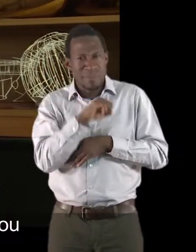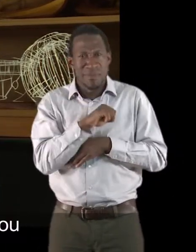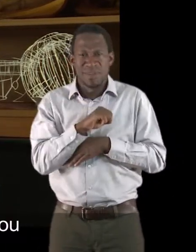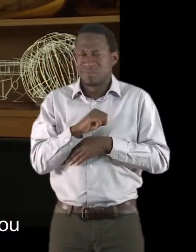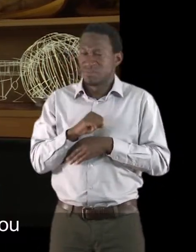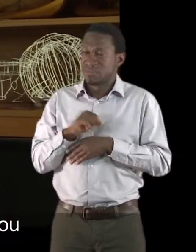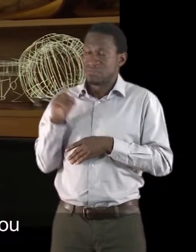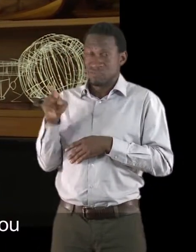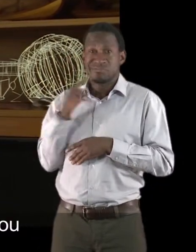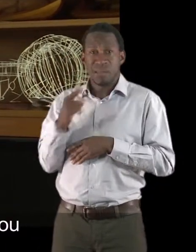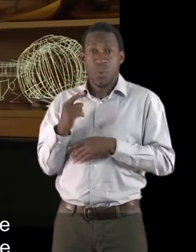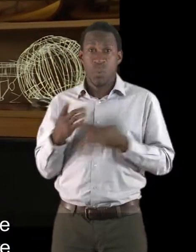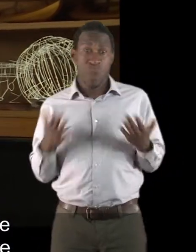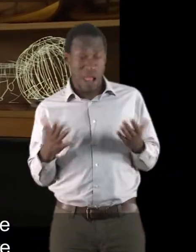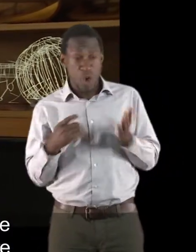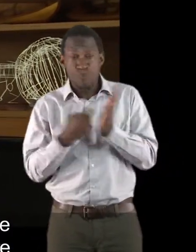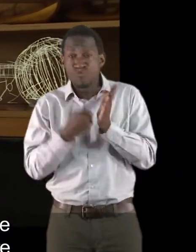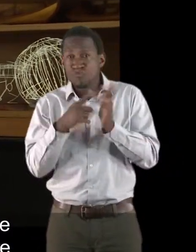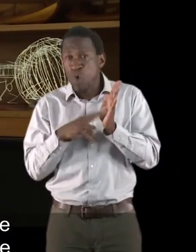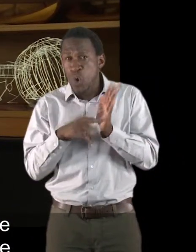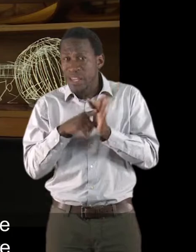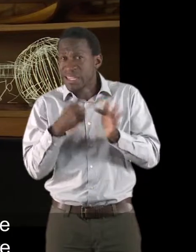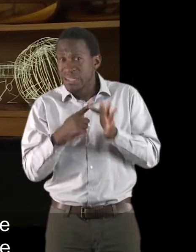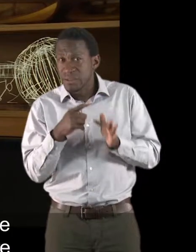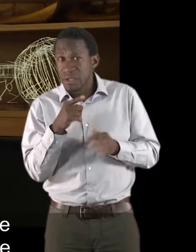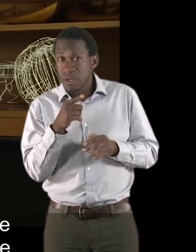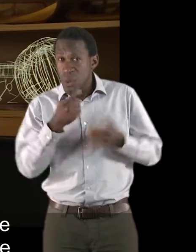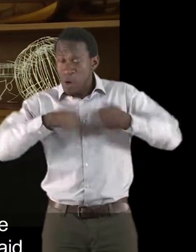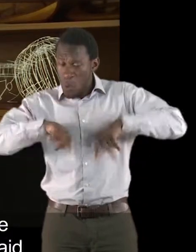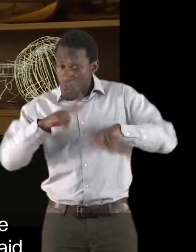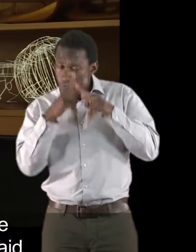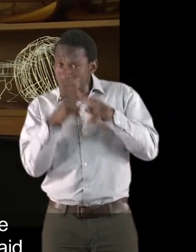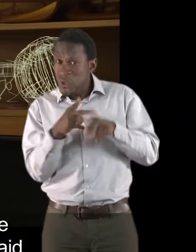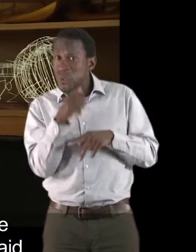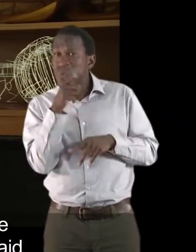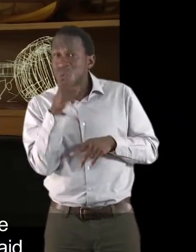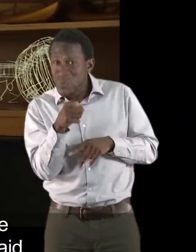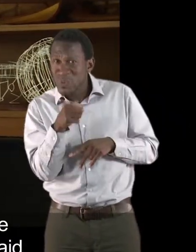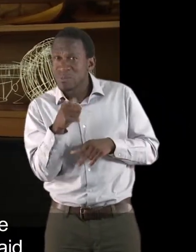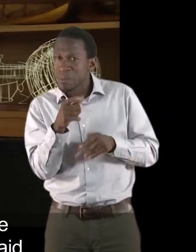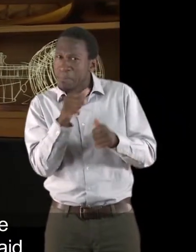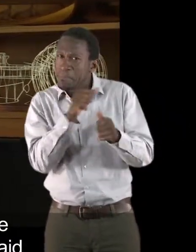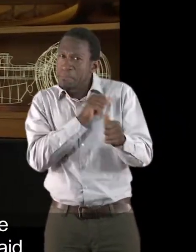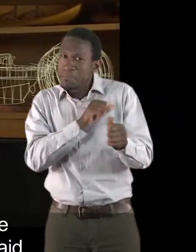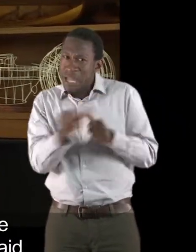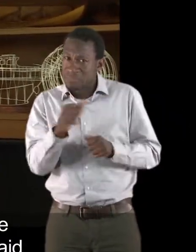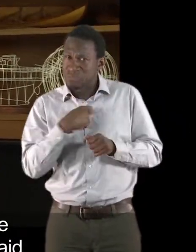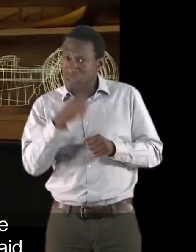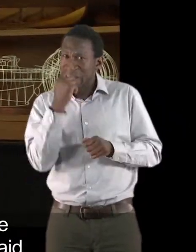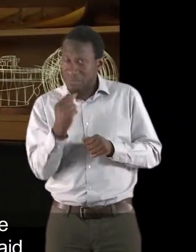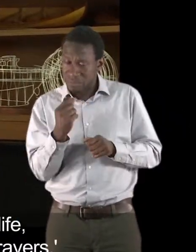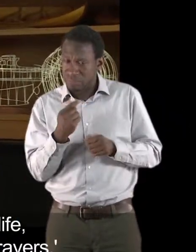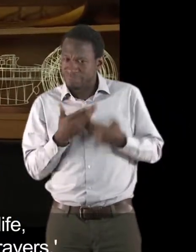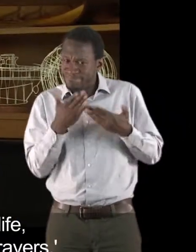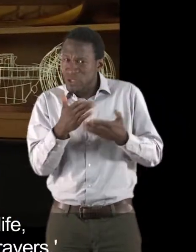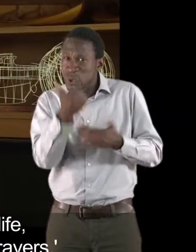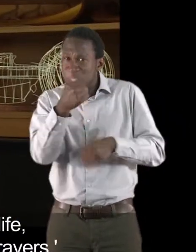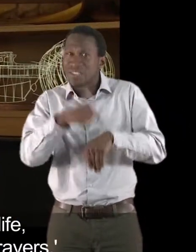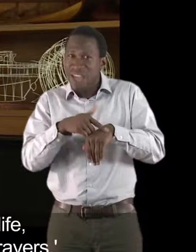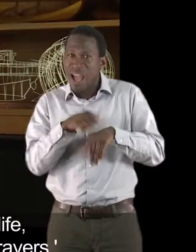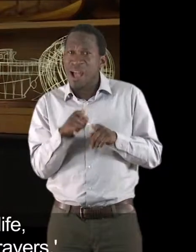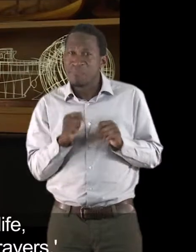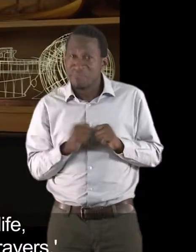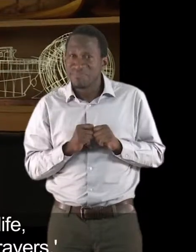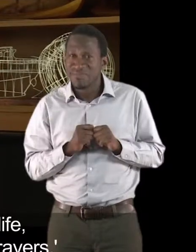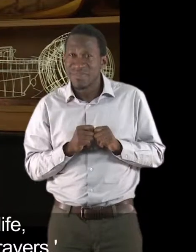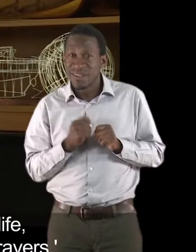we looked after you as best we can, and we hope you've had a good time here, and we hope you're successful. But she said, whatever you